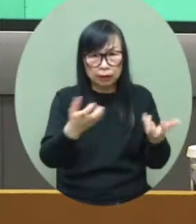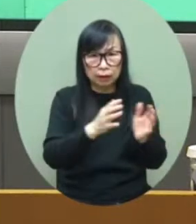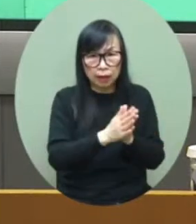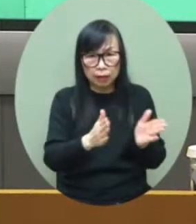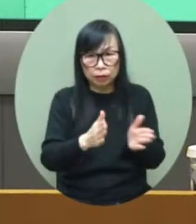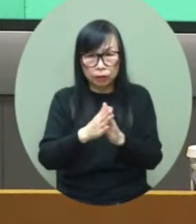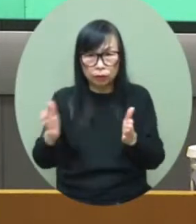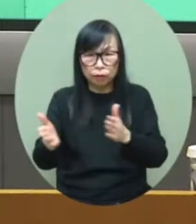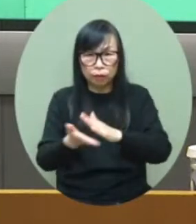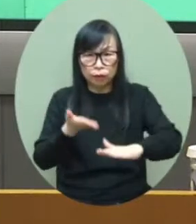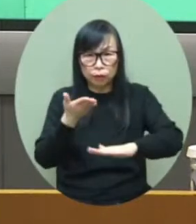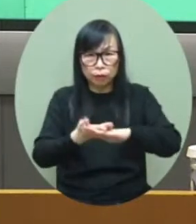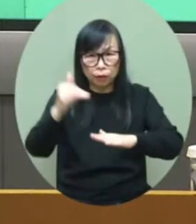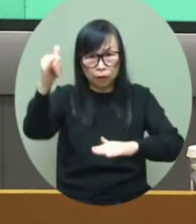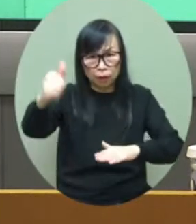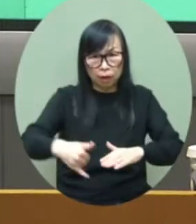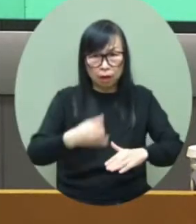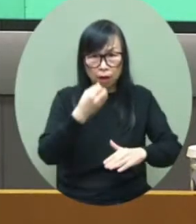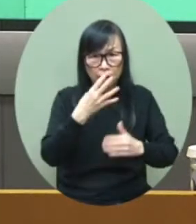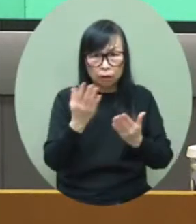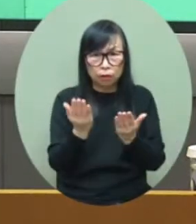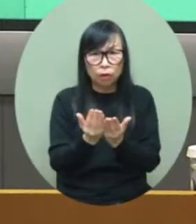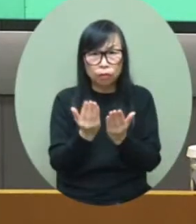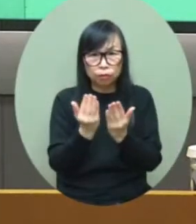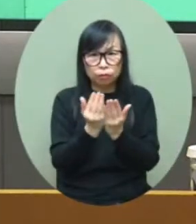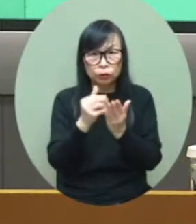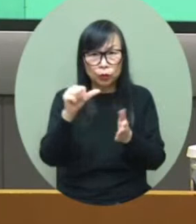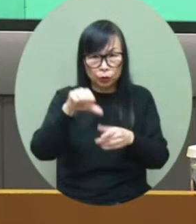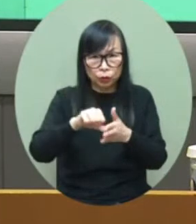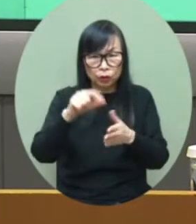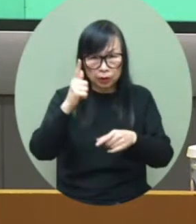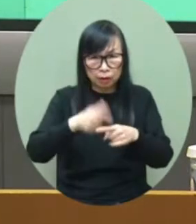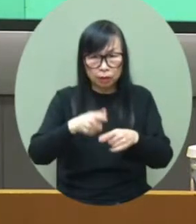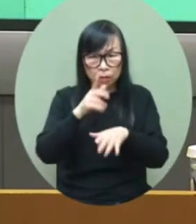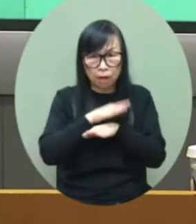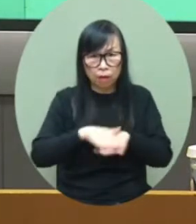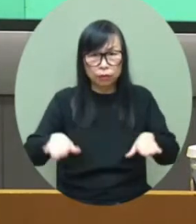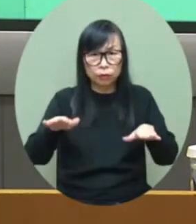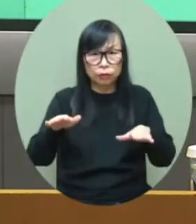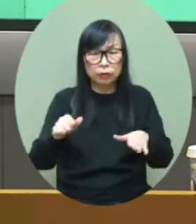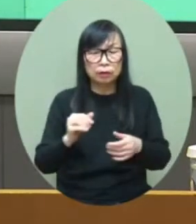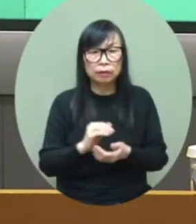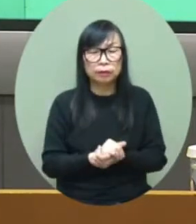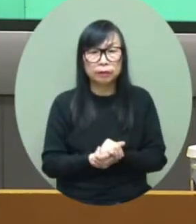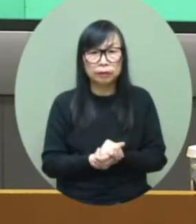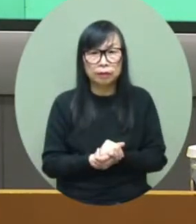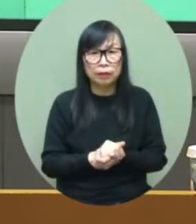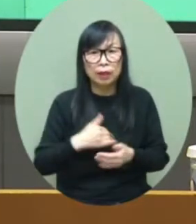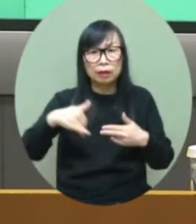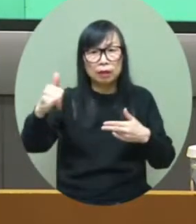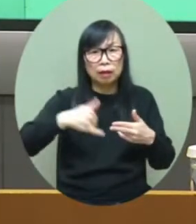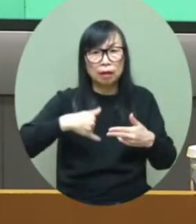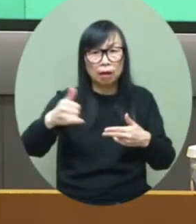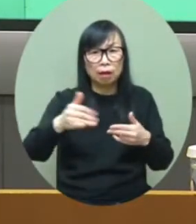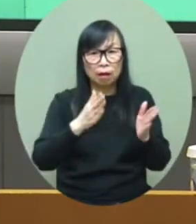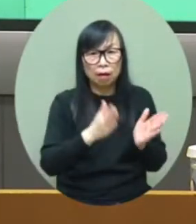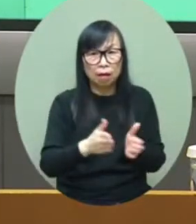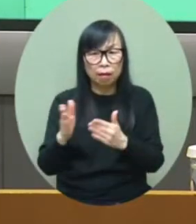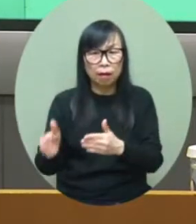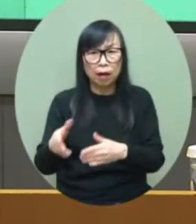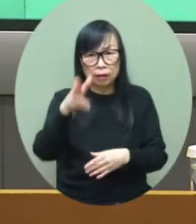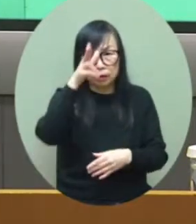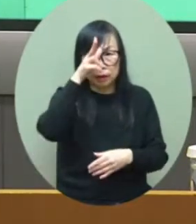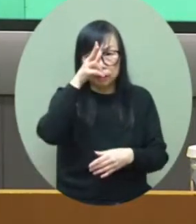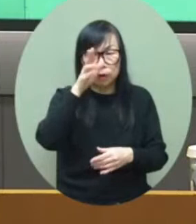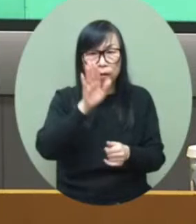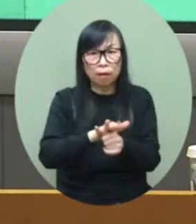getting the relevant permits and also come back to Hong Kong for schools in an orderly and progressive manner.